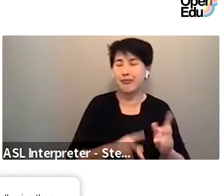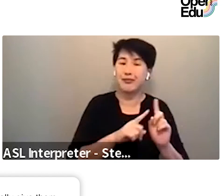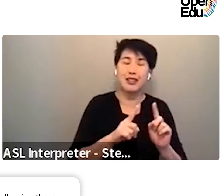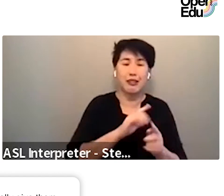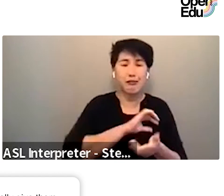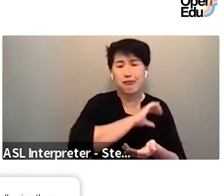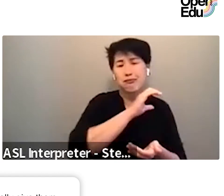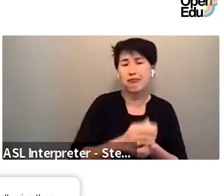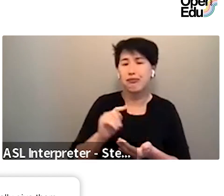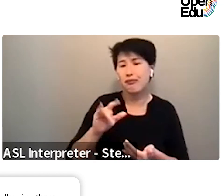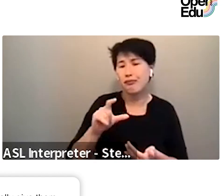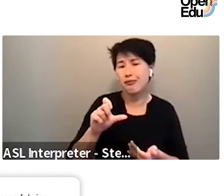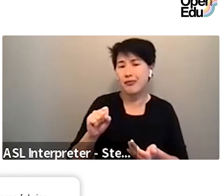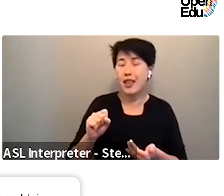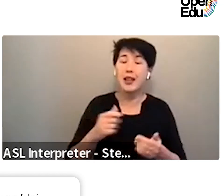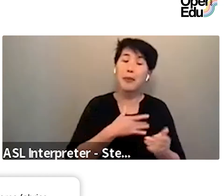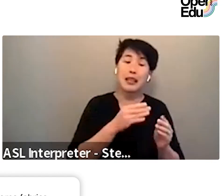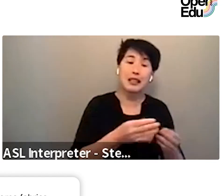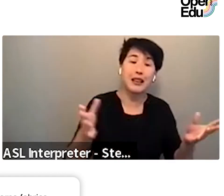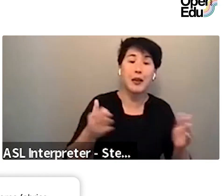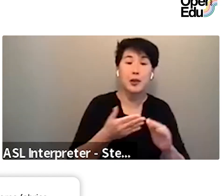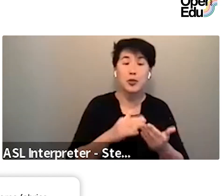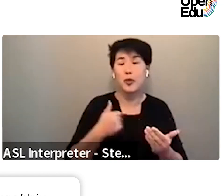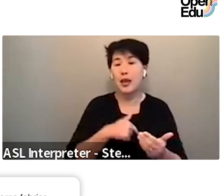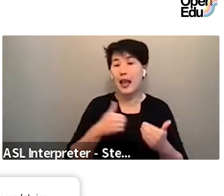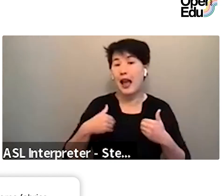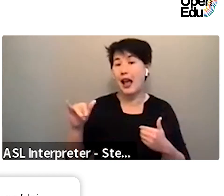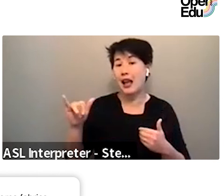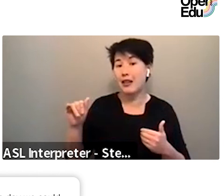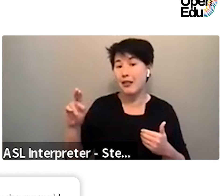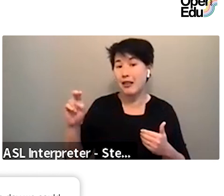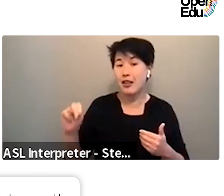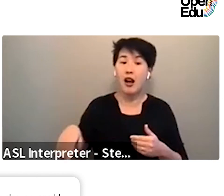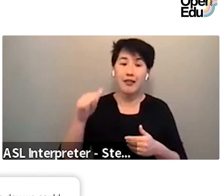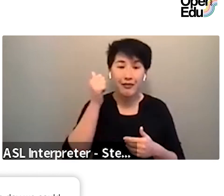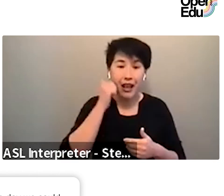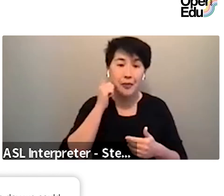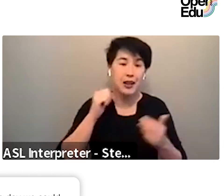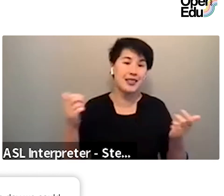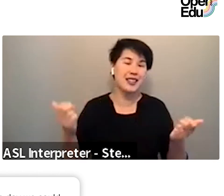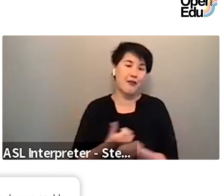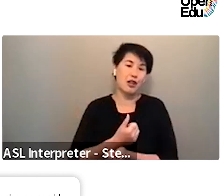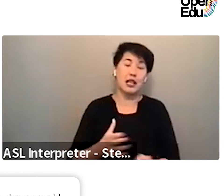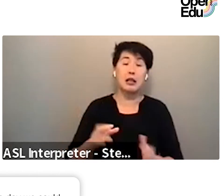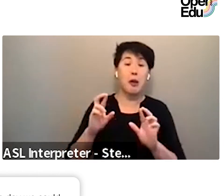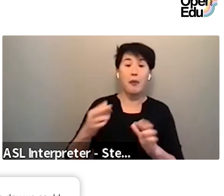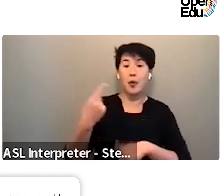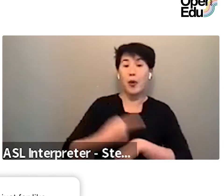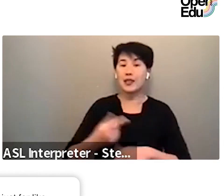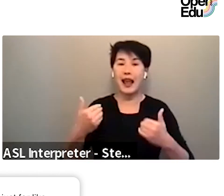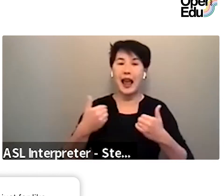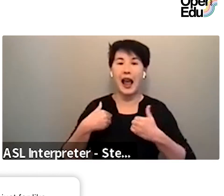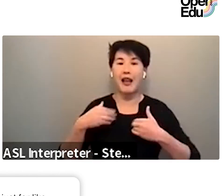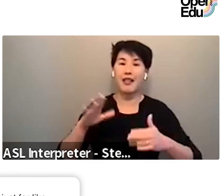and usually give them away to the community. We have yarns, fabrics, everything you can think of. So I hope one day we could have like a